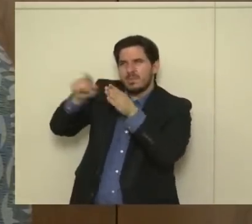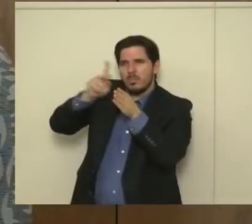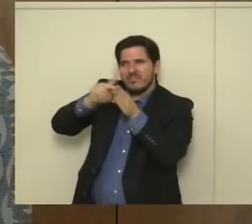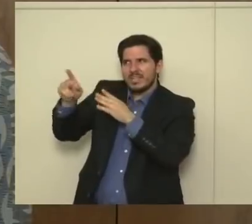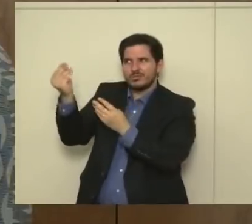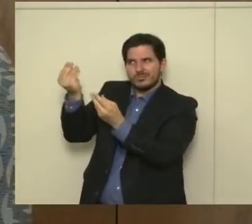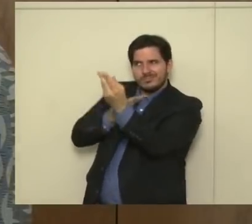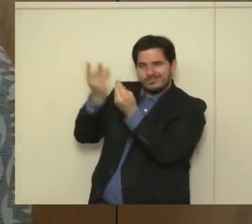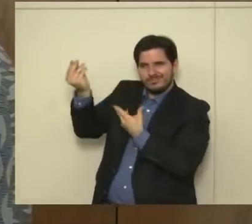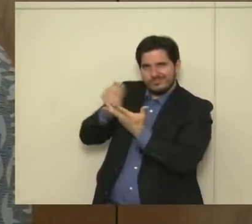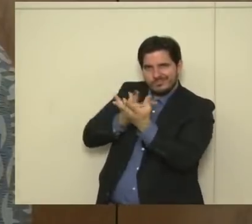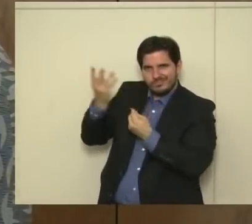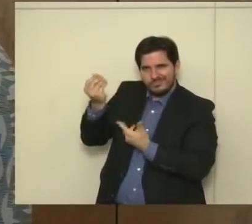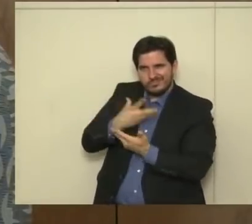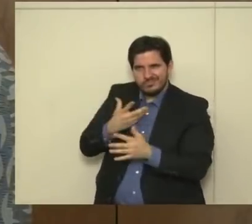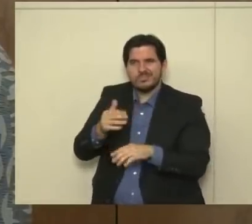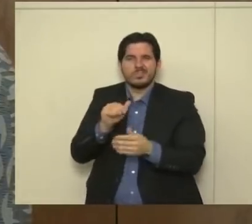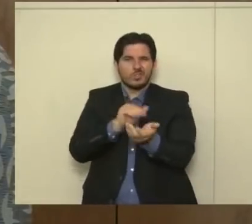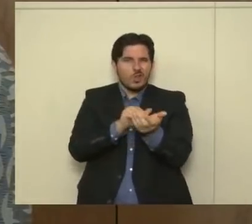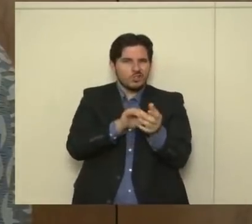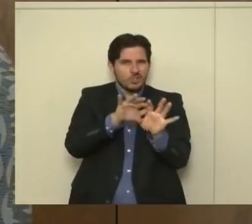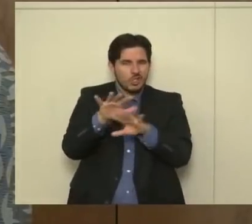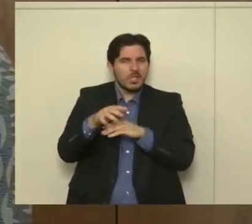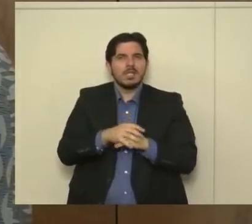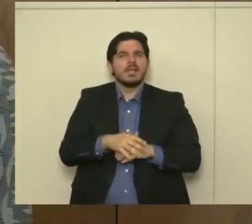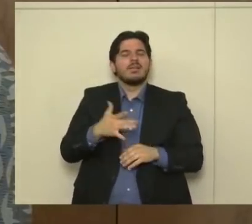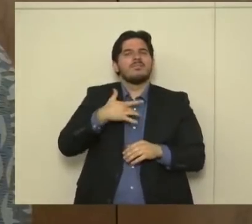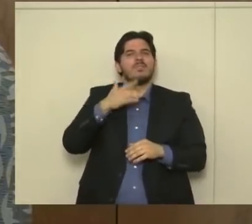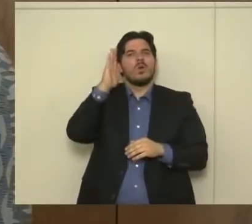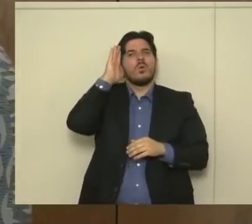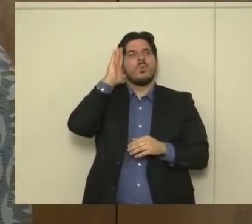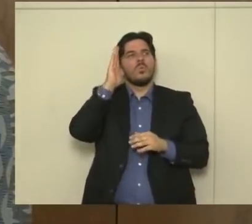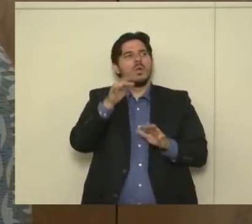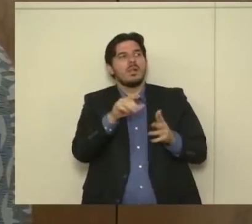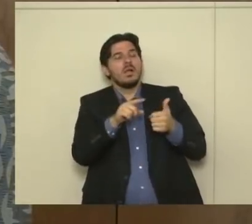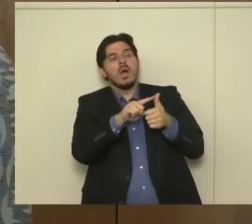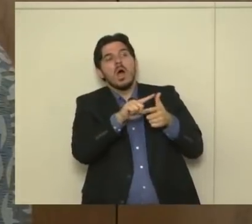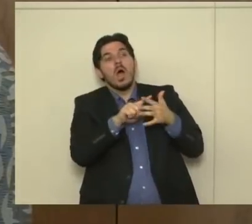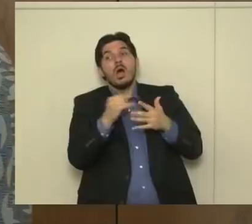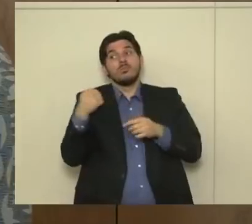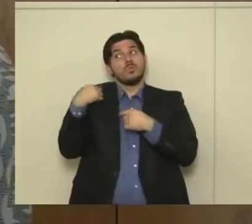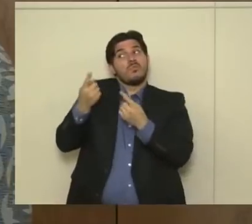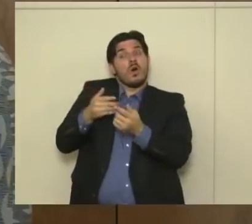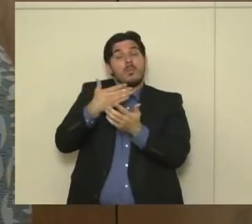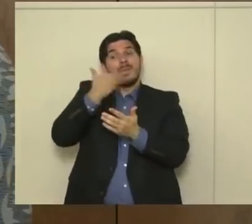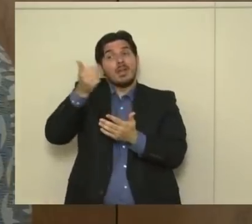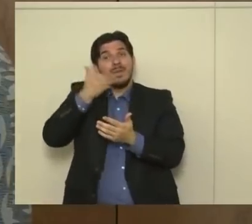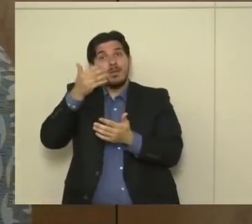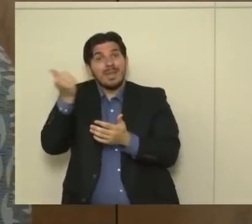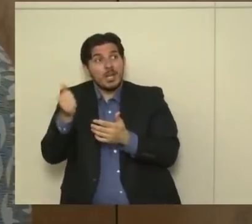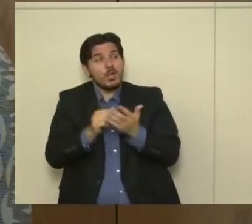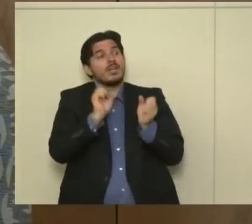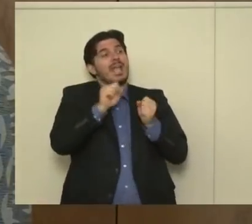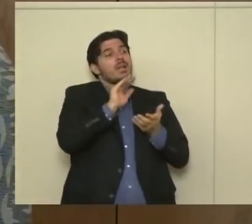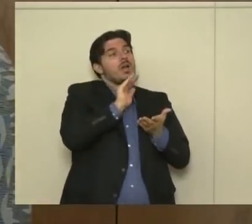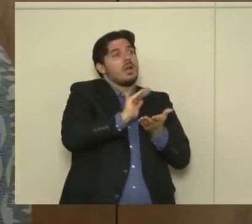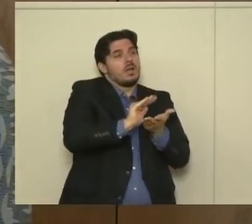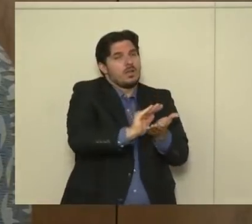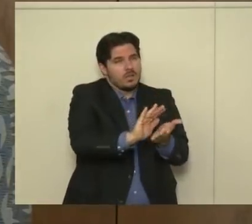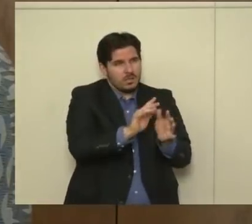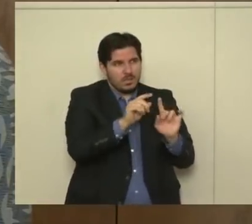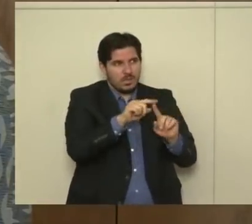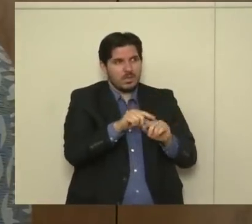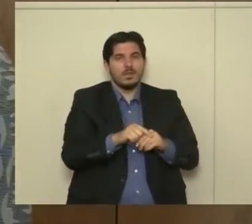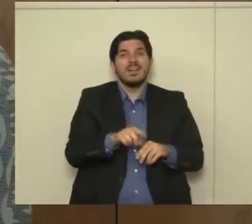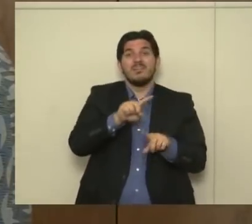again, slowly introduce risk, but ease on some of these restrictions. 2 reasons. It's not just